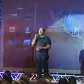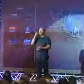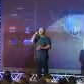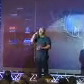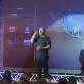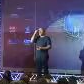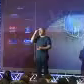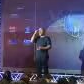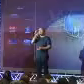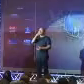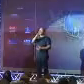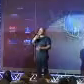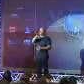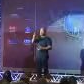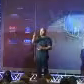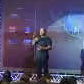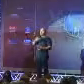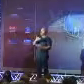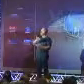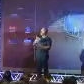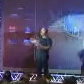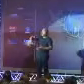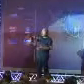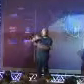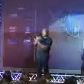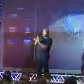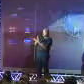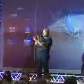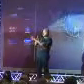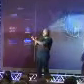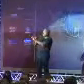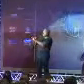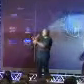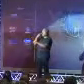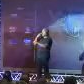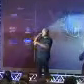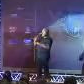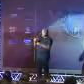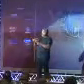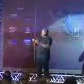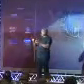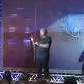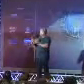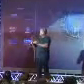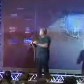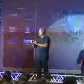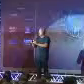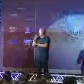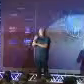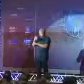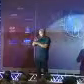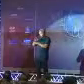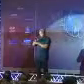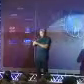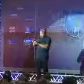free. Free as in freedom, and free as in beer.